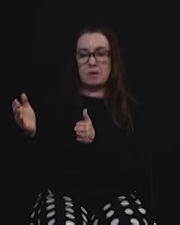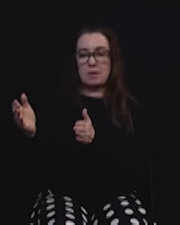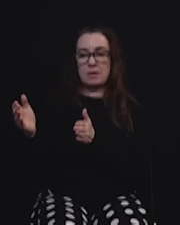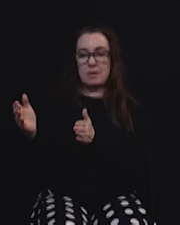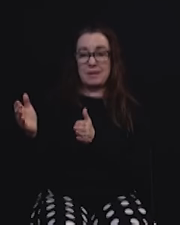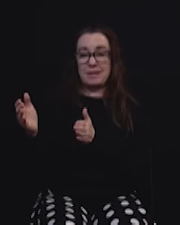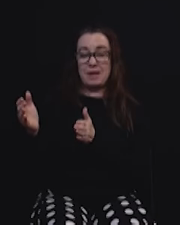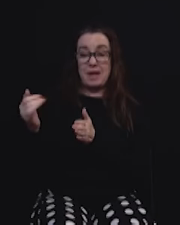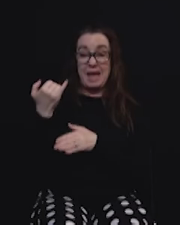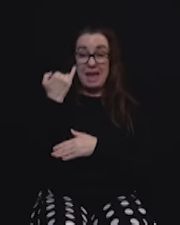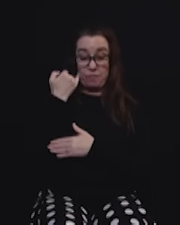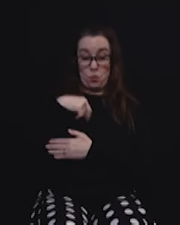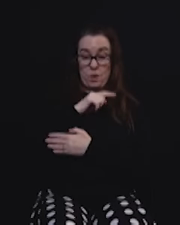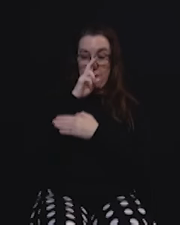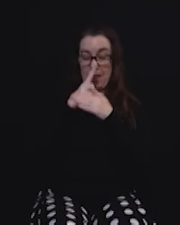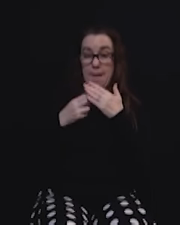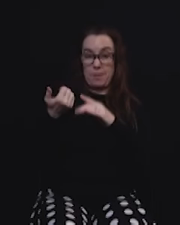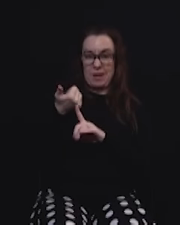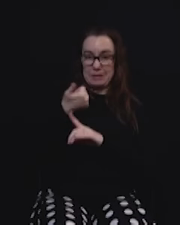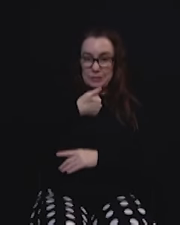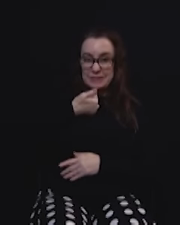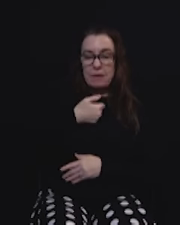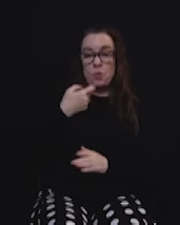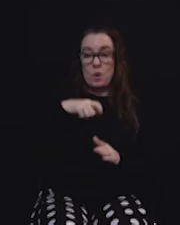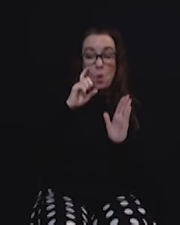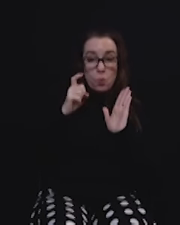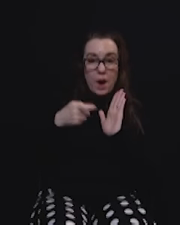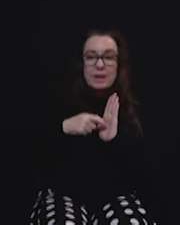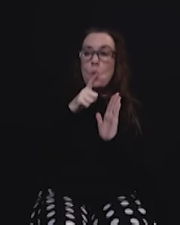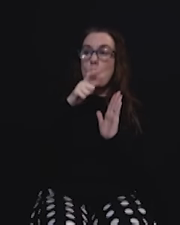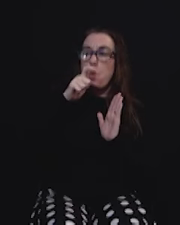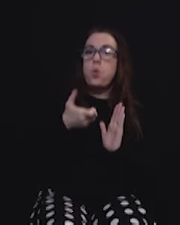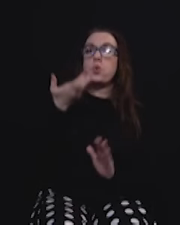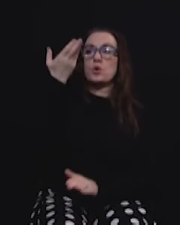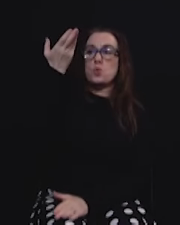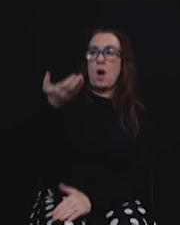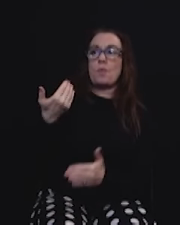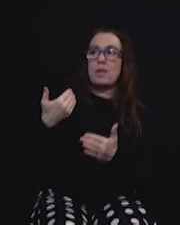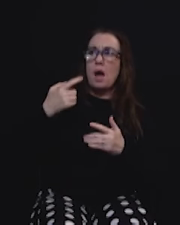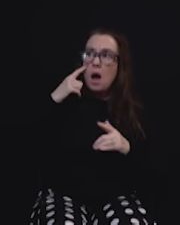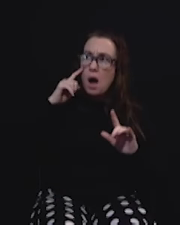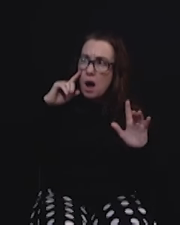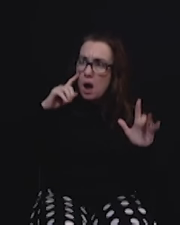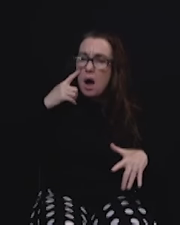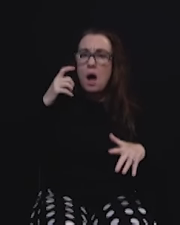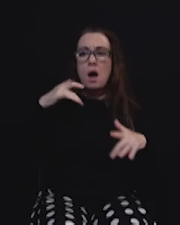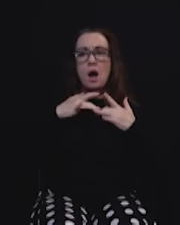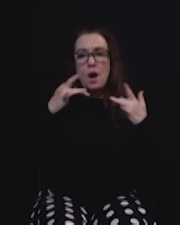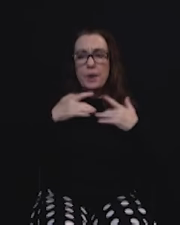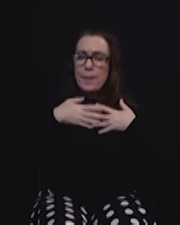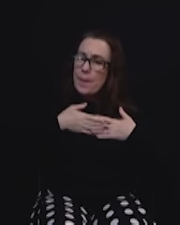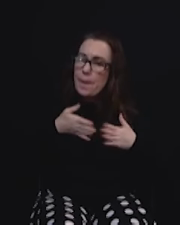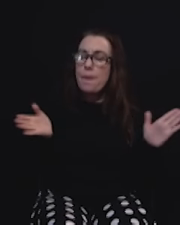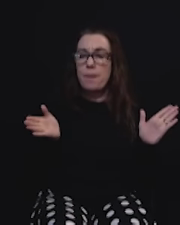that we might humble ourselves, that we might recognize who you are with fresh eyes and open hearts.